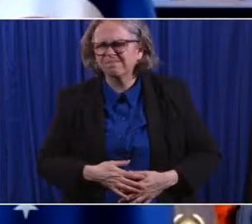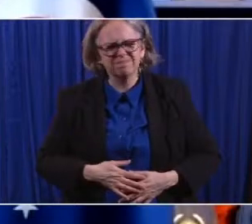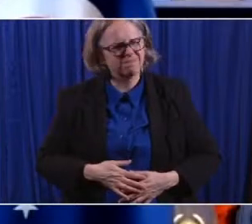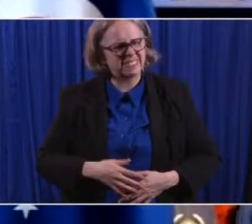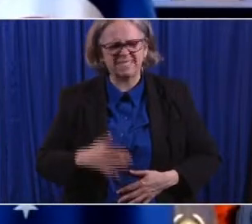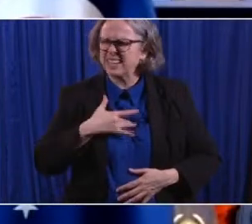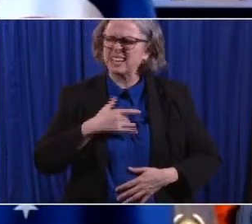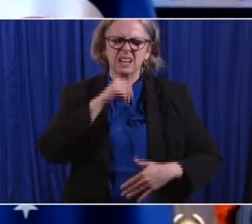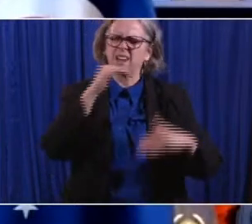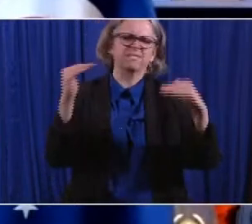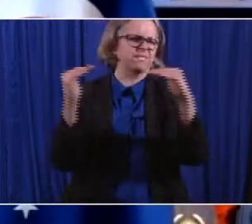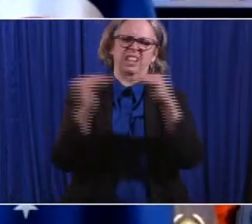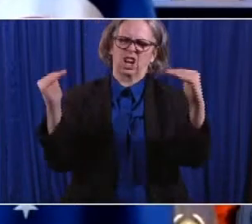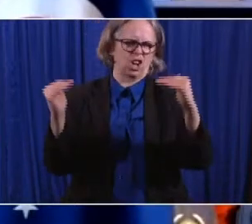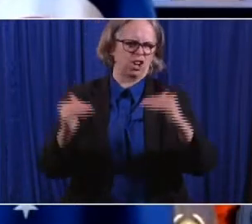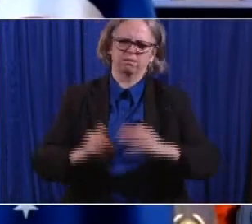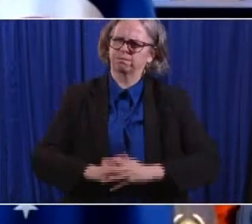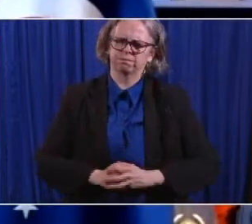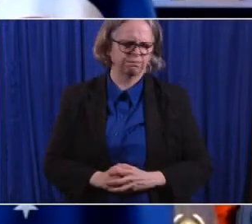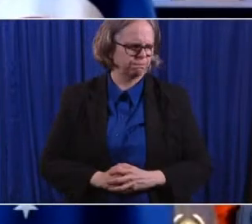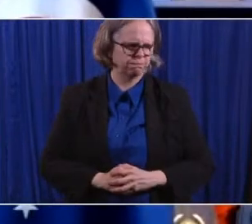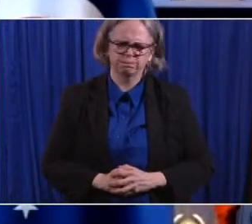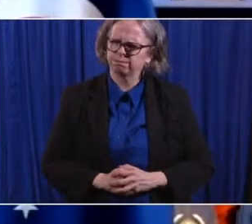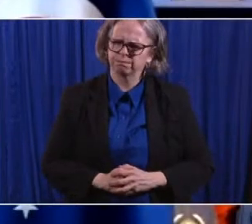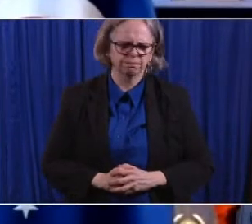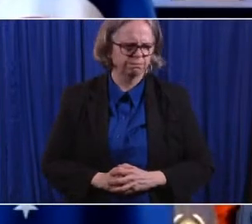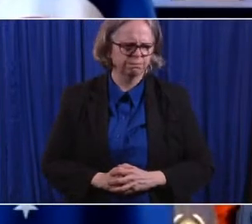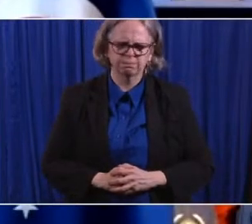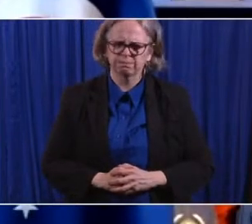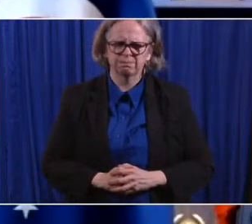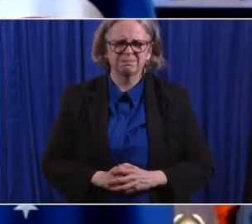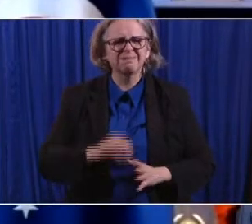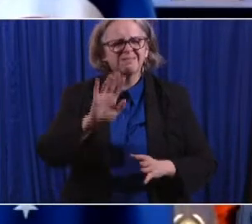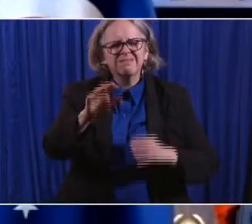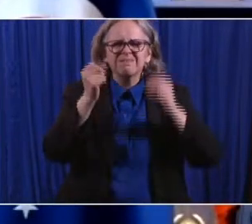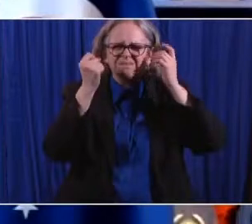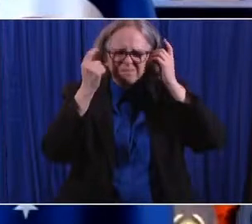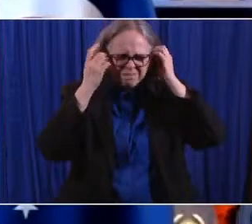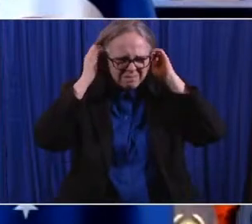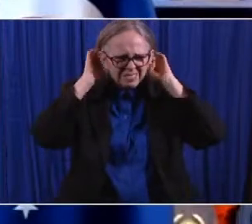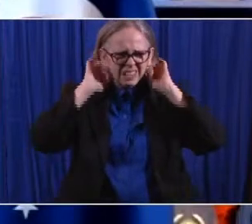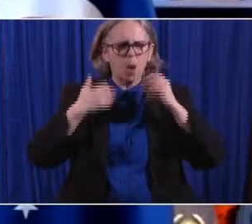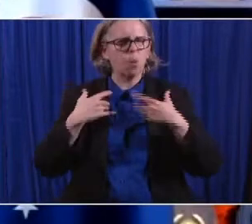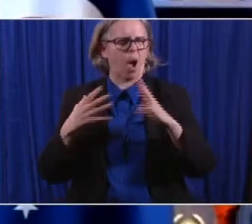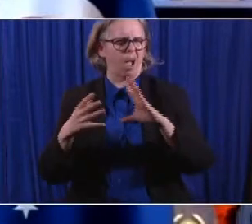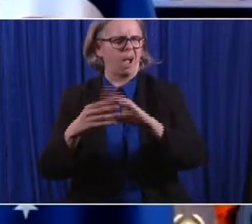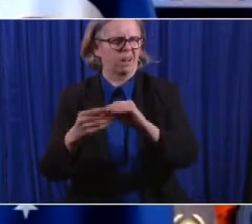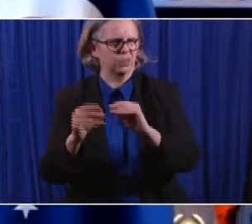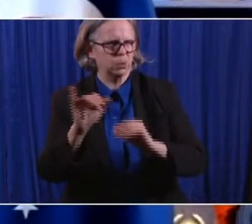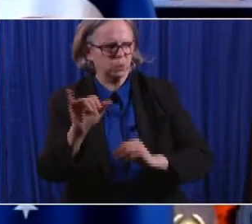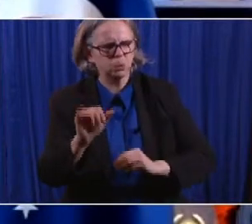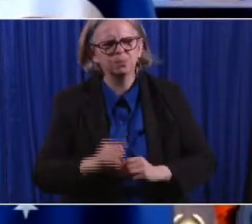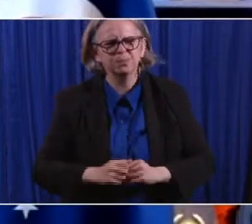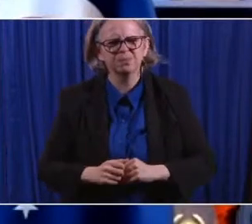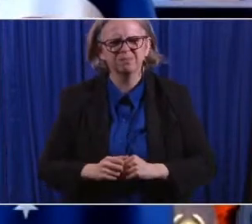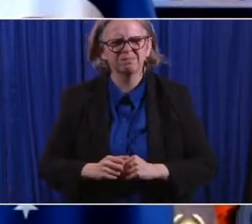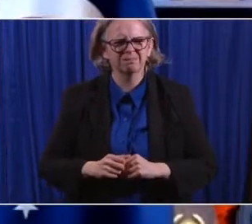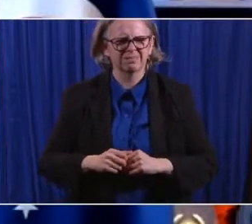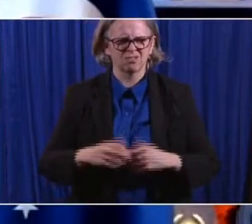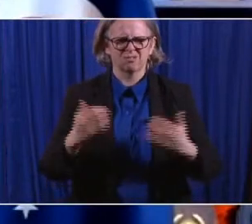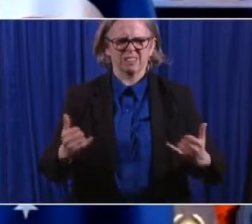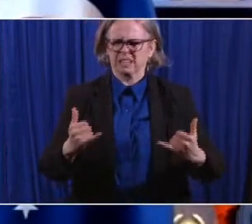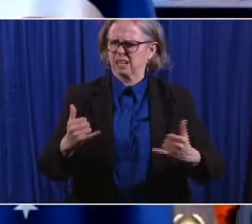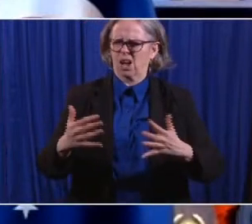is a fair way to do this. And I also might add this, that in this country right now, all 50 states